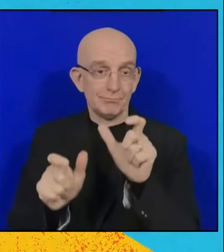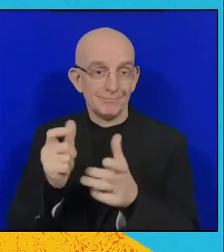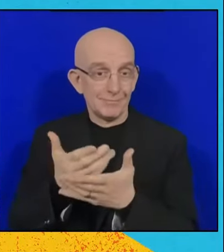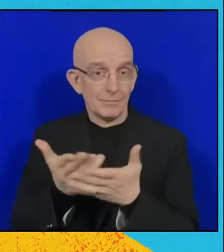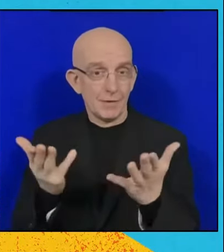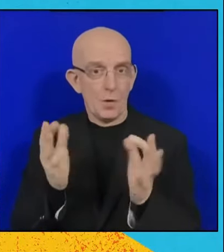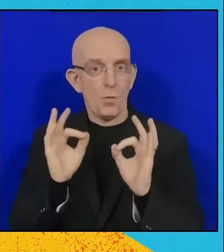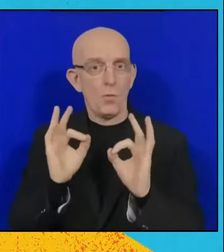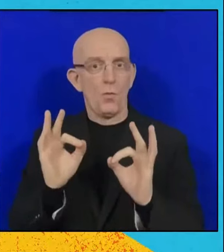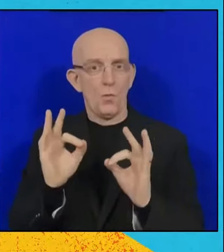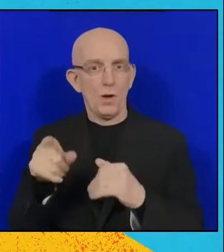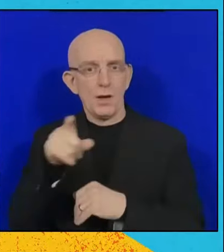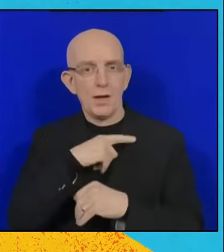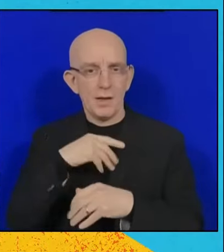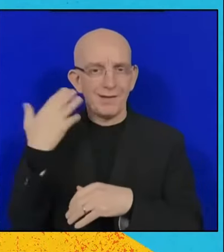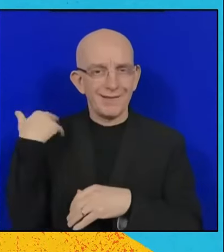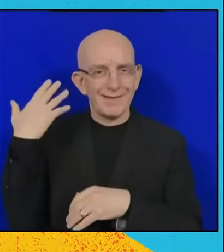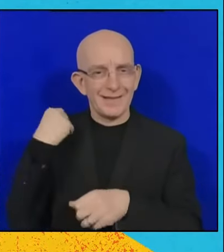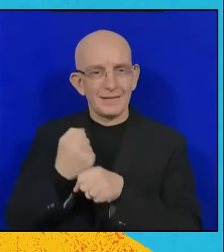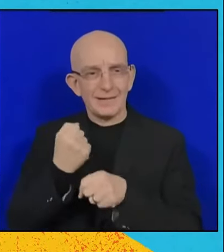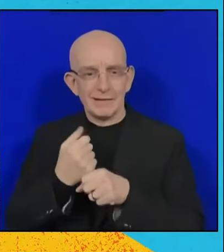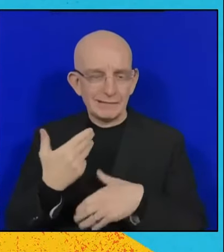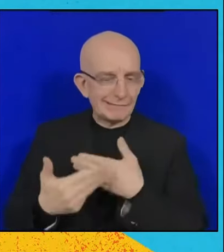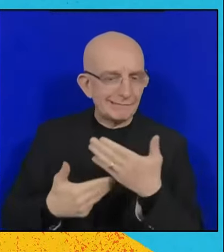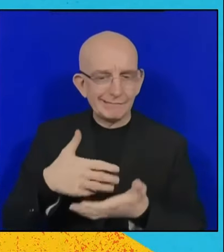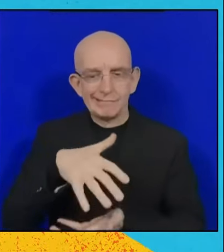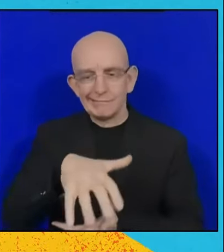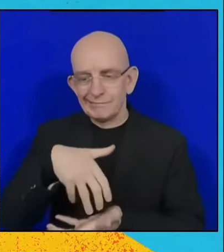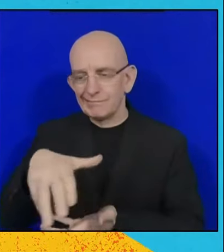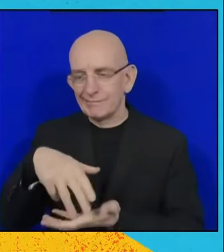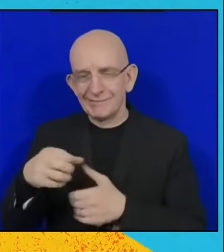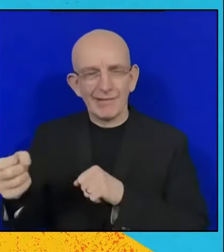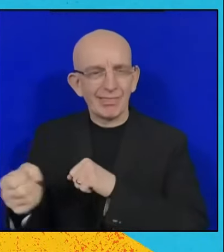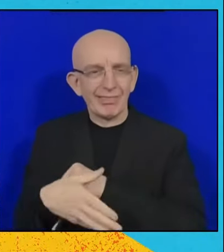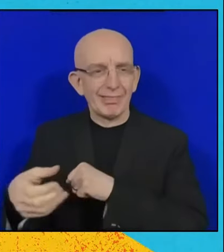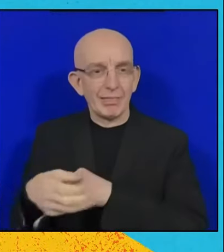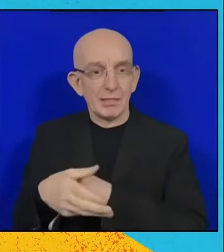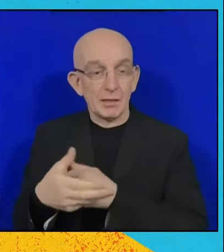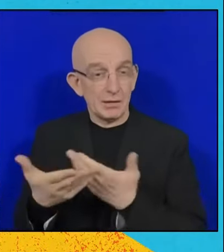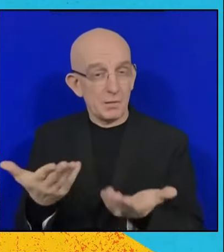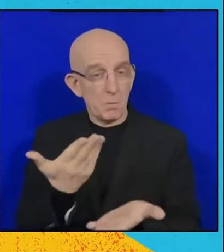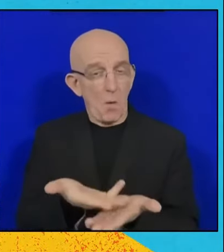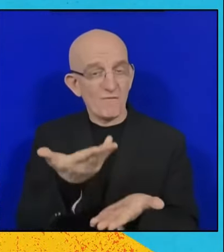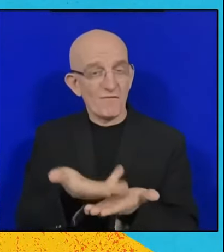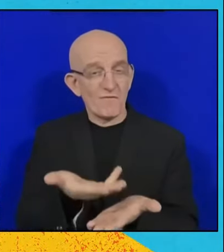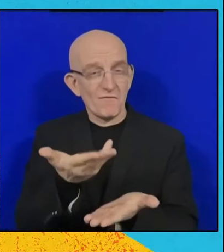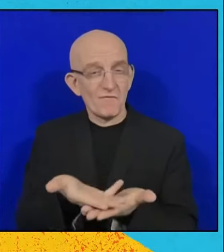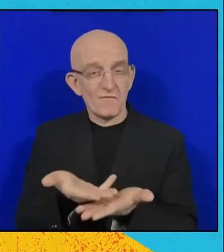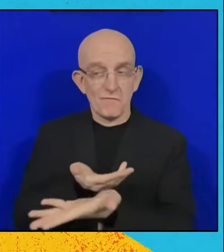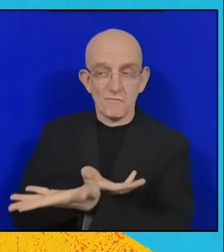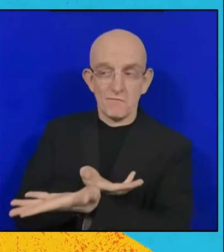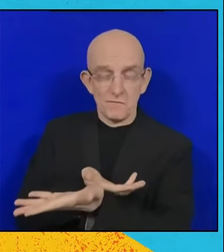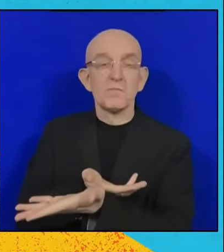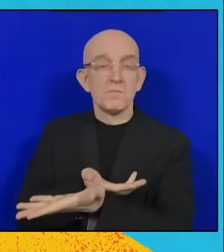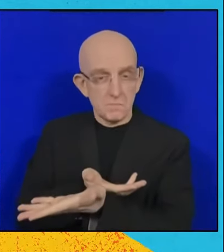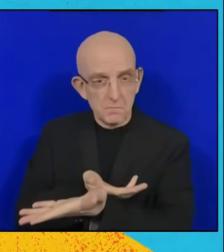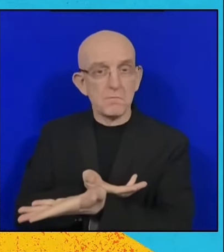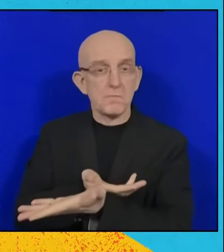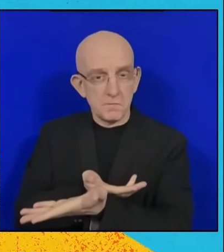you can be drivers of real transformation, that your commitment,